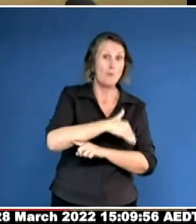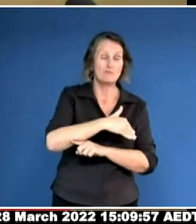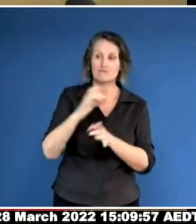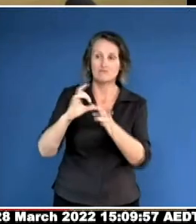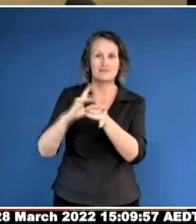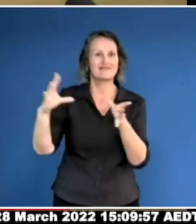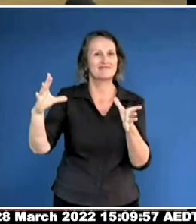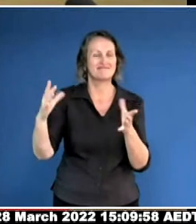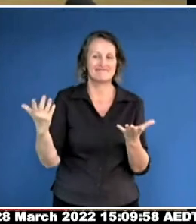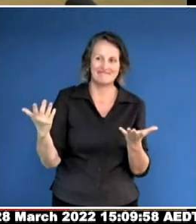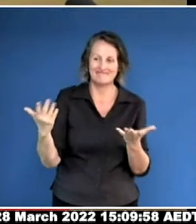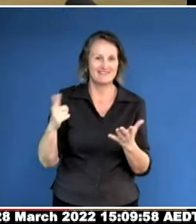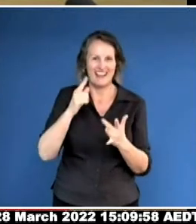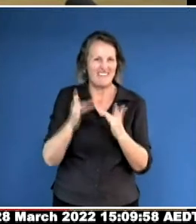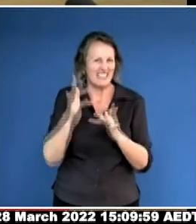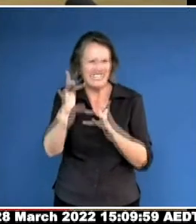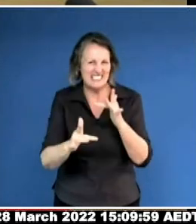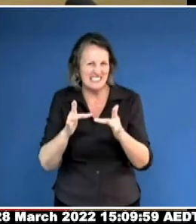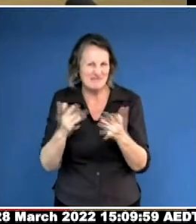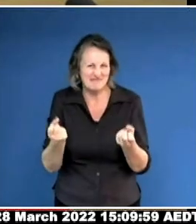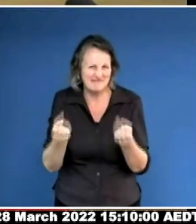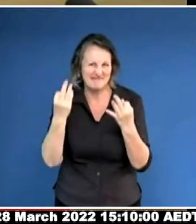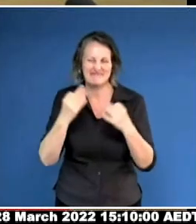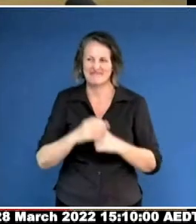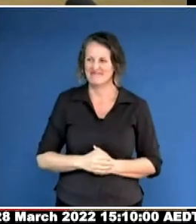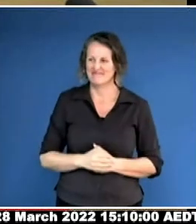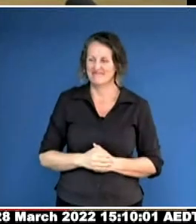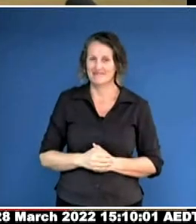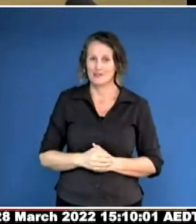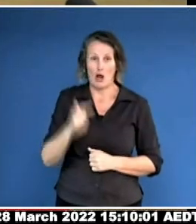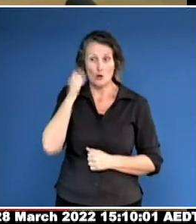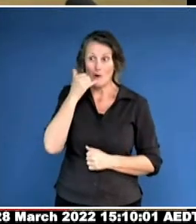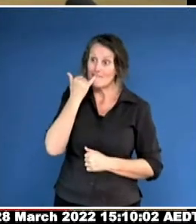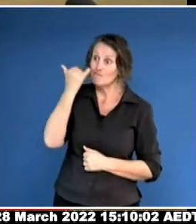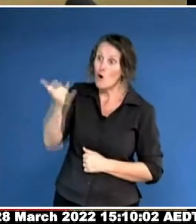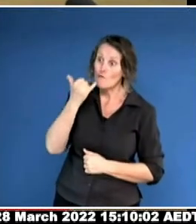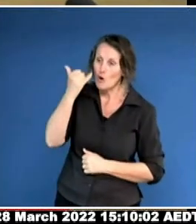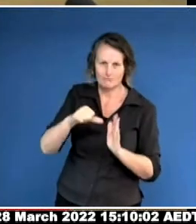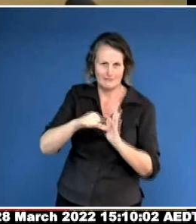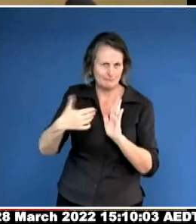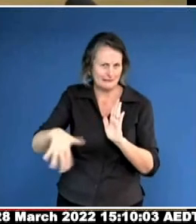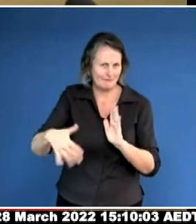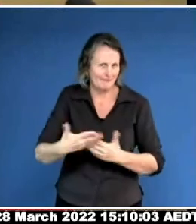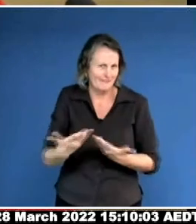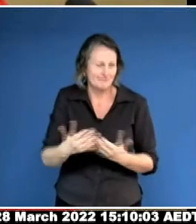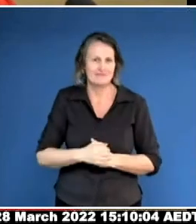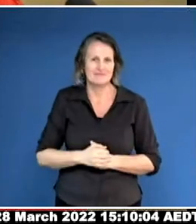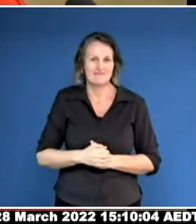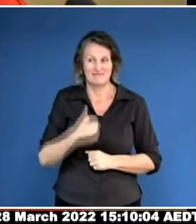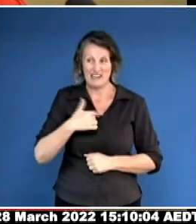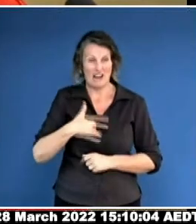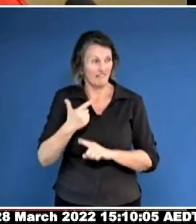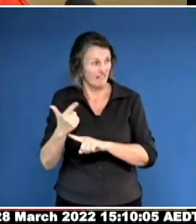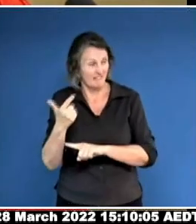keep in touch. There was no internet. We were always mindful of phone bills, and I lived a long way away. When